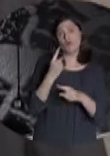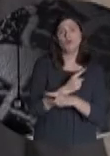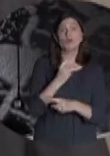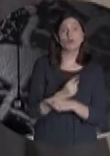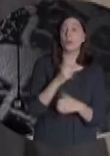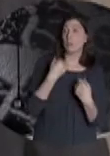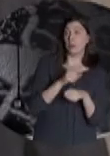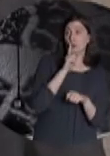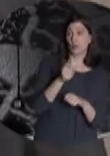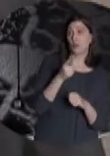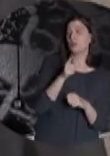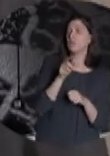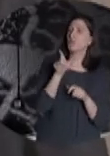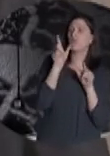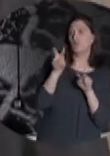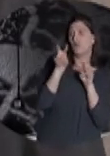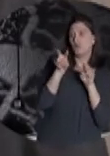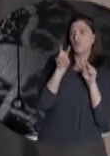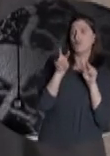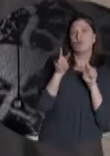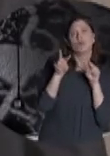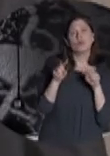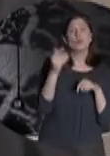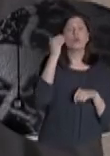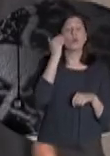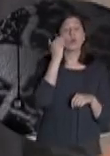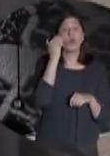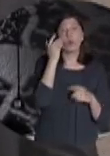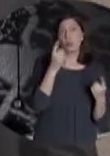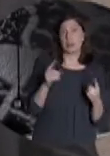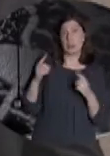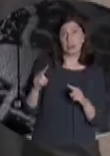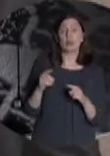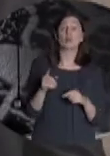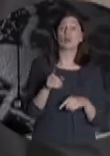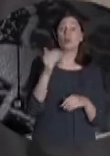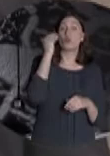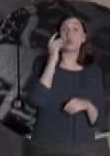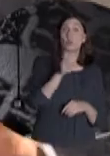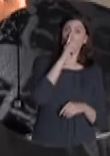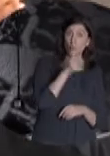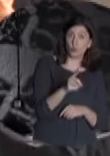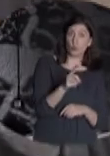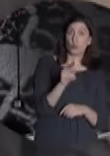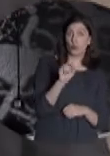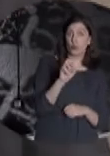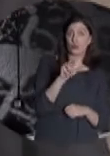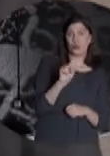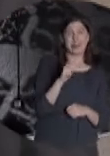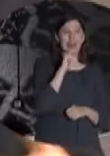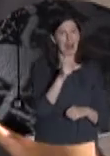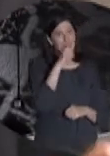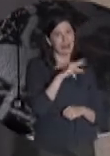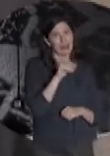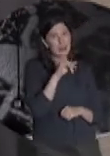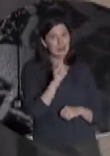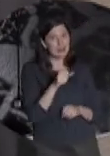sure that you're listening to that information, you're digesting it. You know what the valid news sources are, and that you're not listening to the fake news, but you're